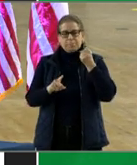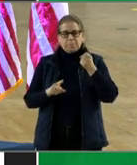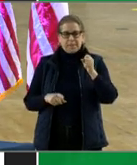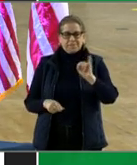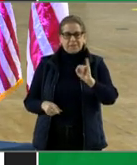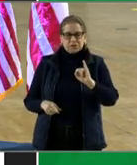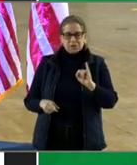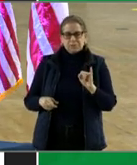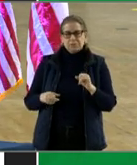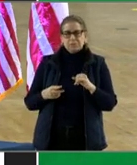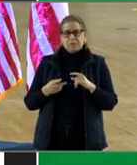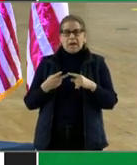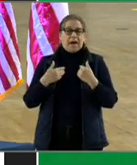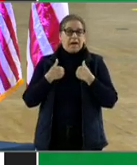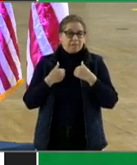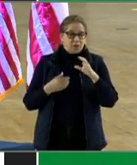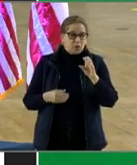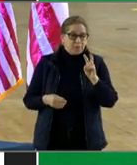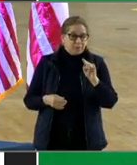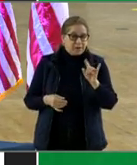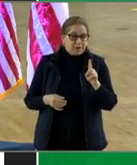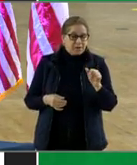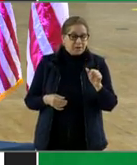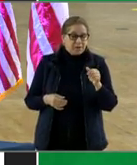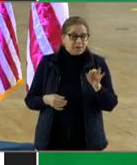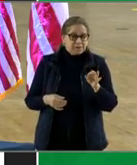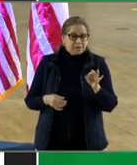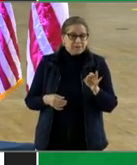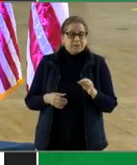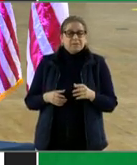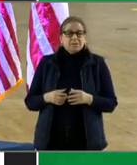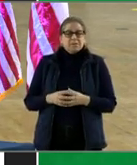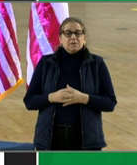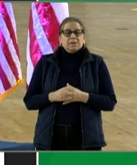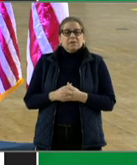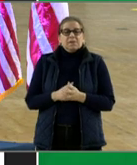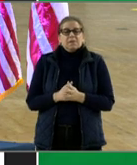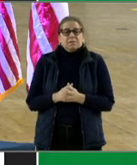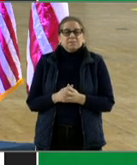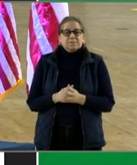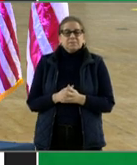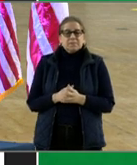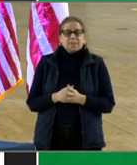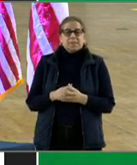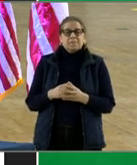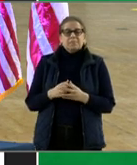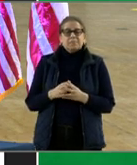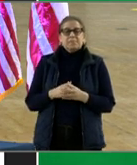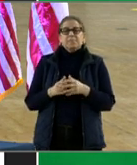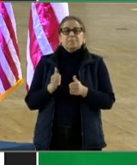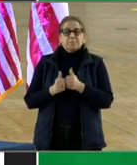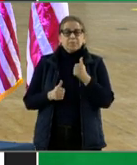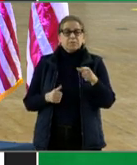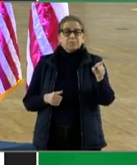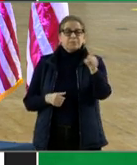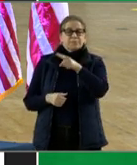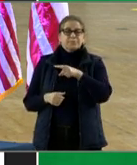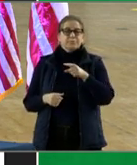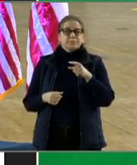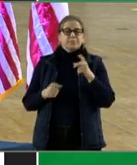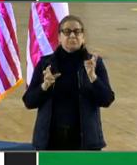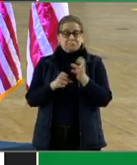these 93,000 people will be infected with the virus and then recover. Sadly,